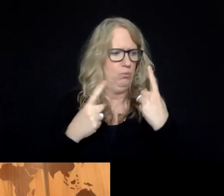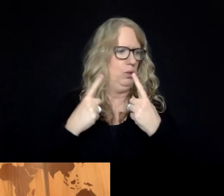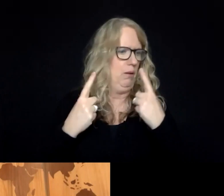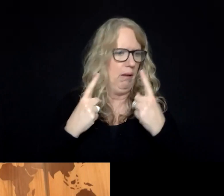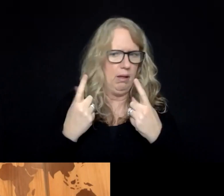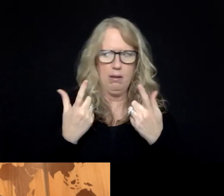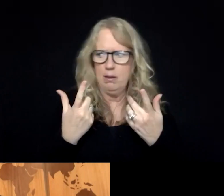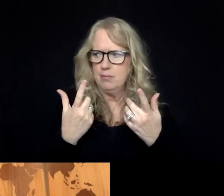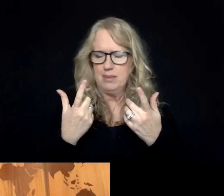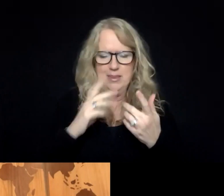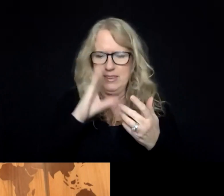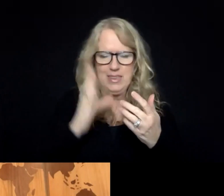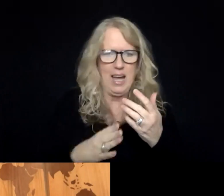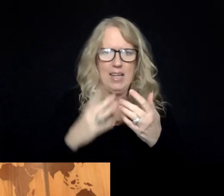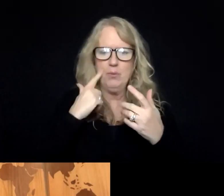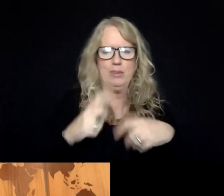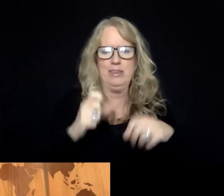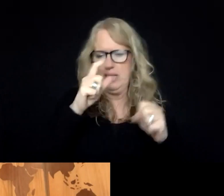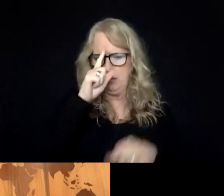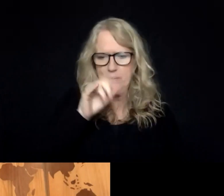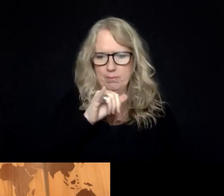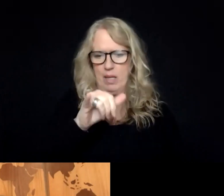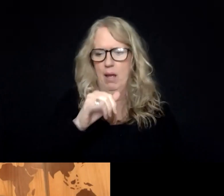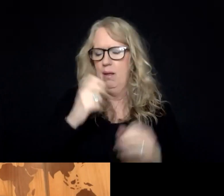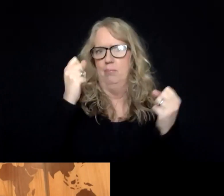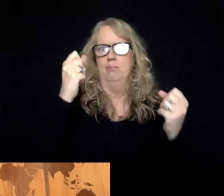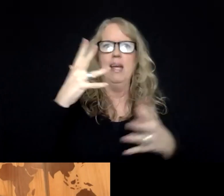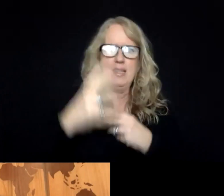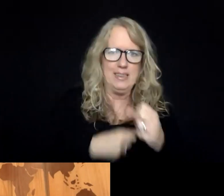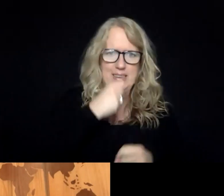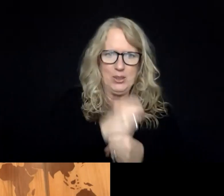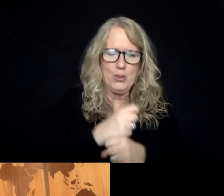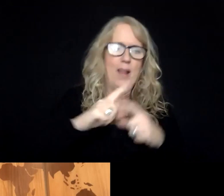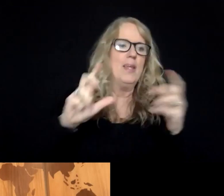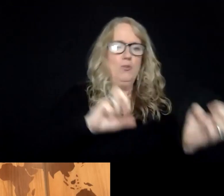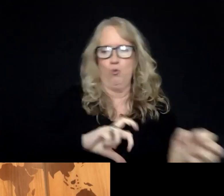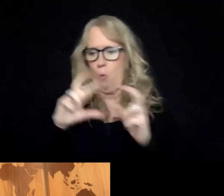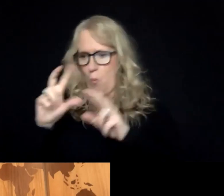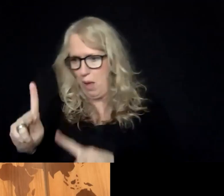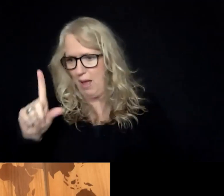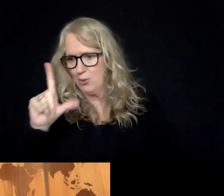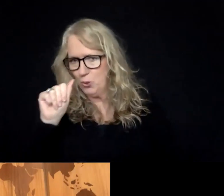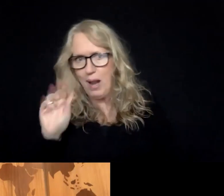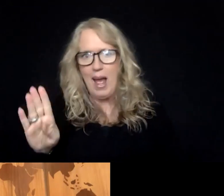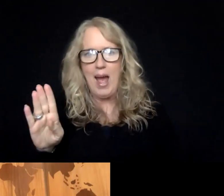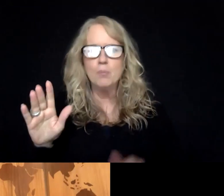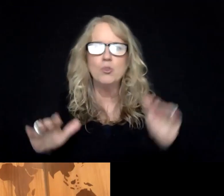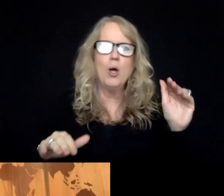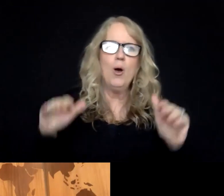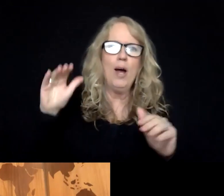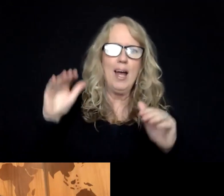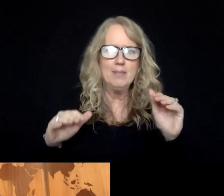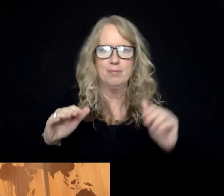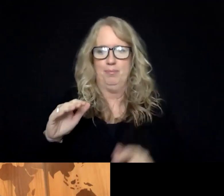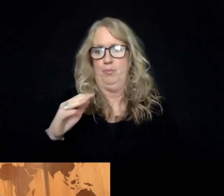to get anywhere with this. This is going to take me decades to figure out what they're, you get to go back to the lab. And I just found, in a